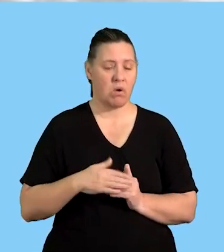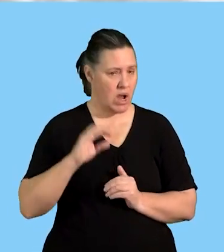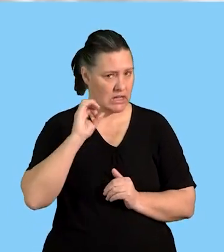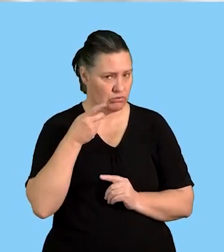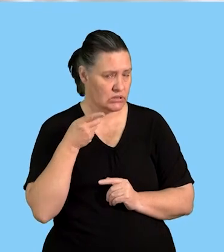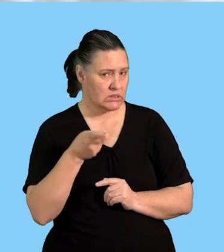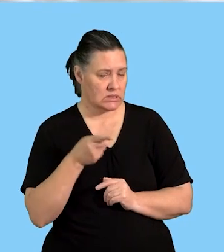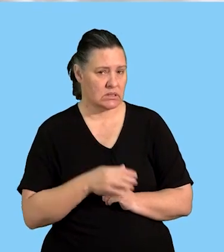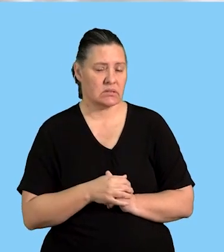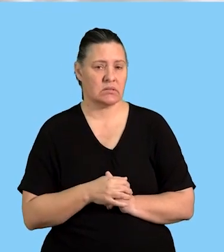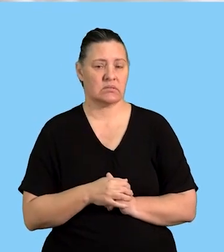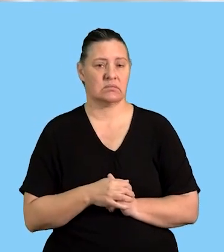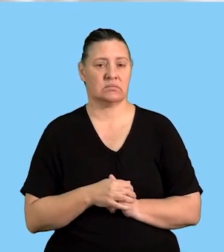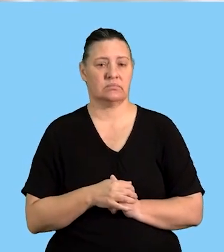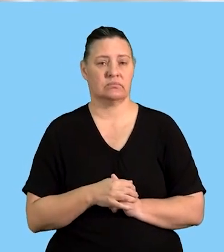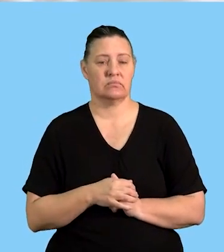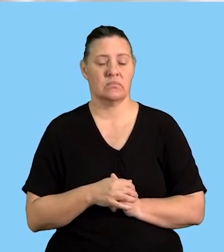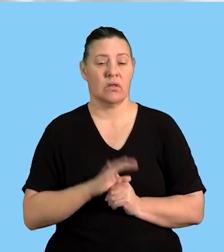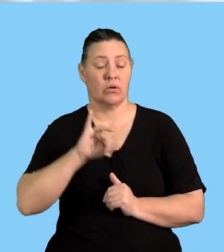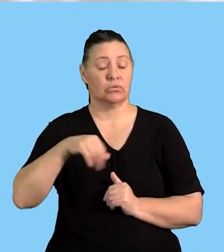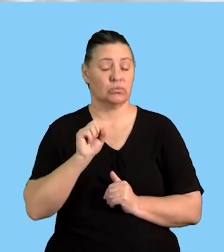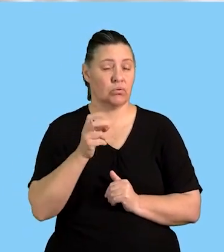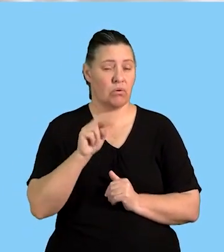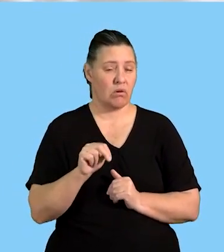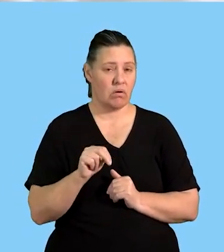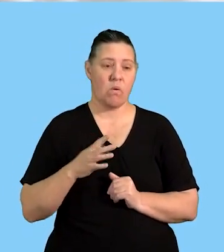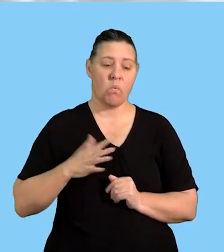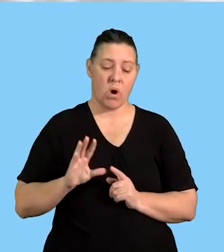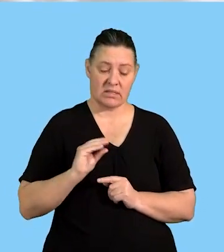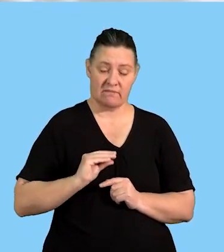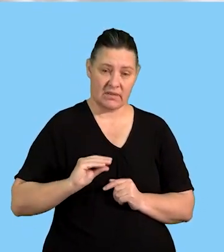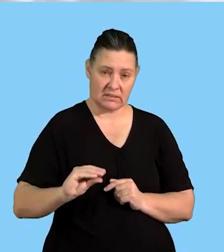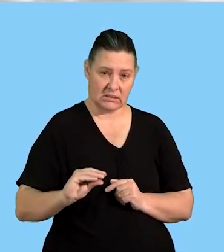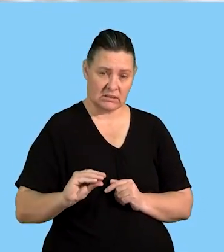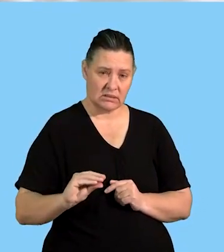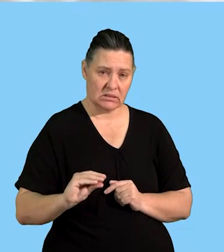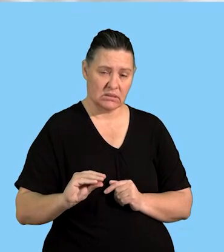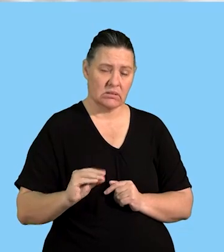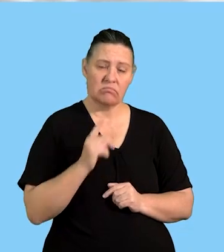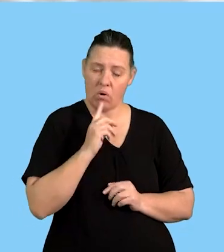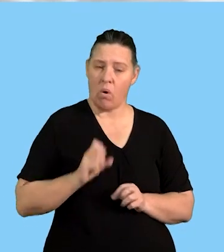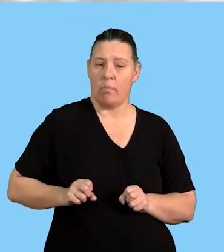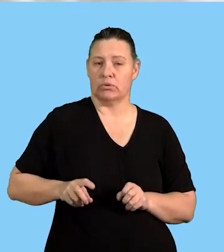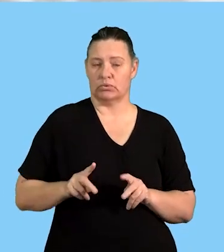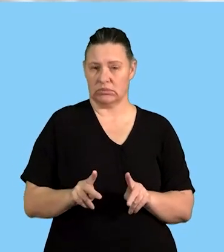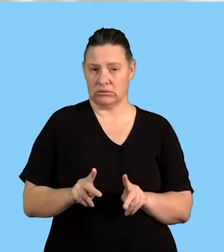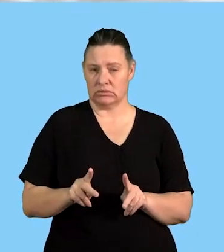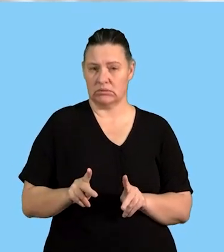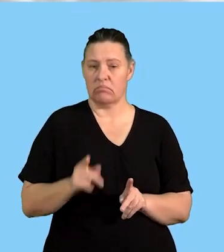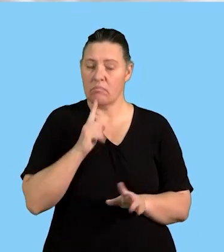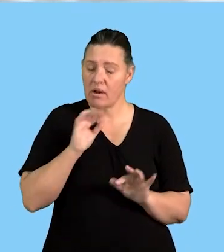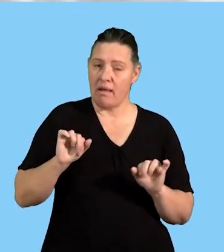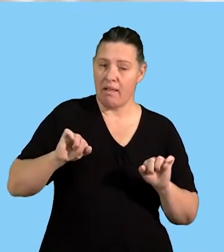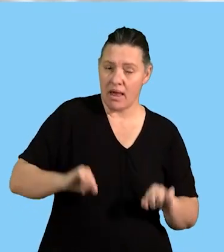Another interesting part. To say now John wants to invest in an investment opportunity that